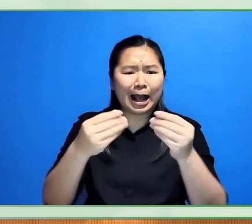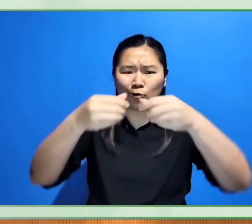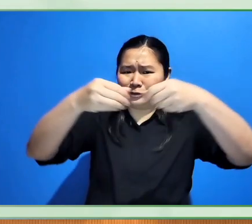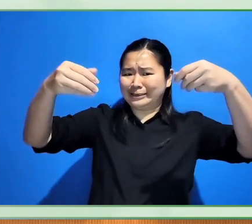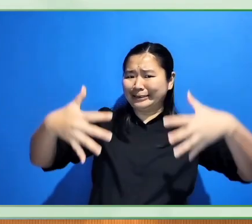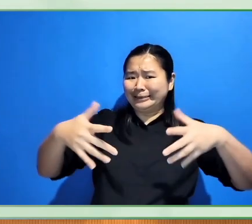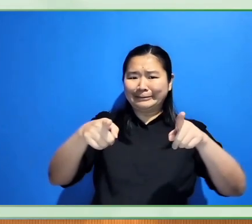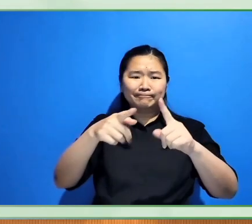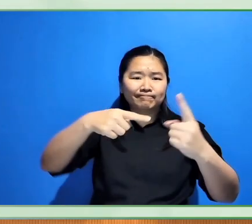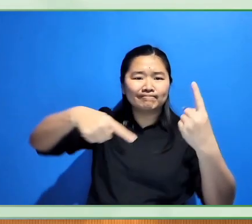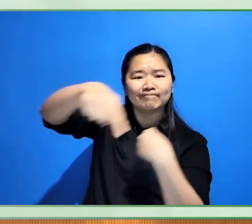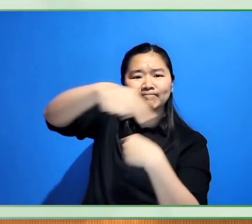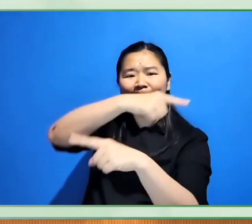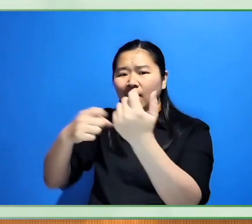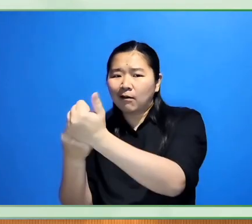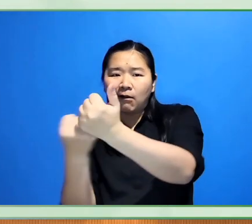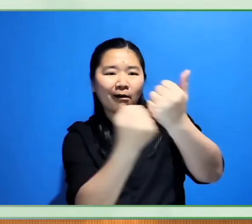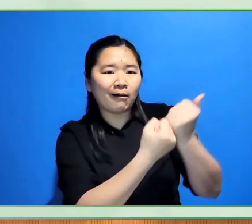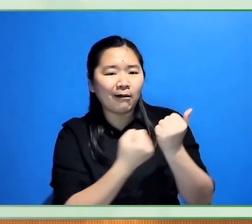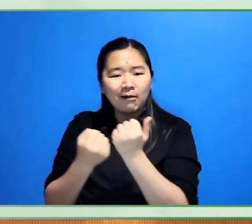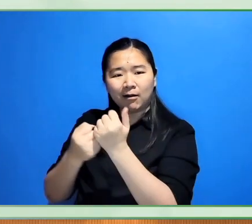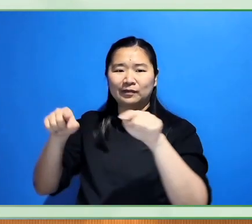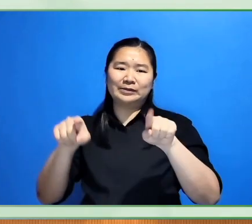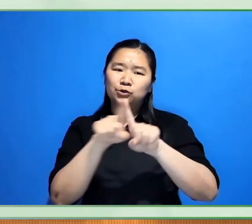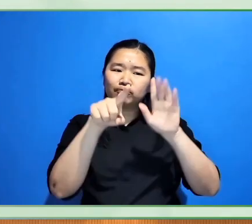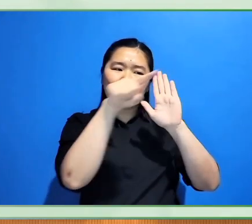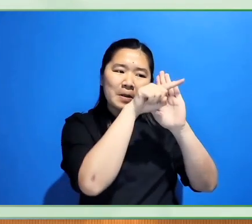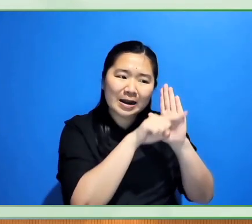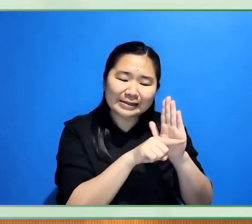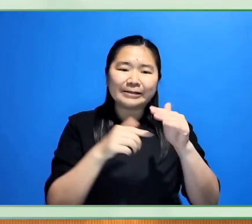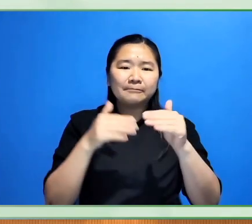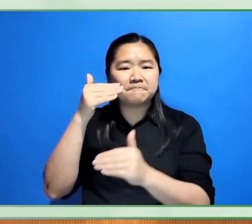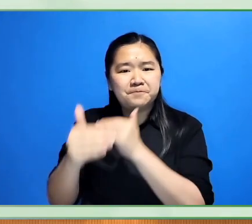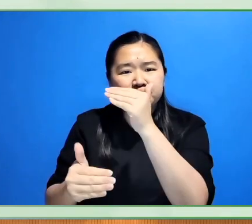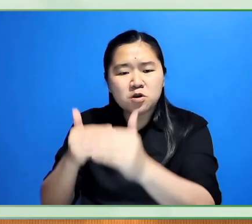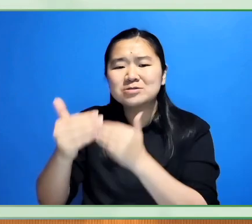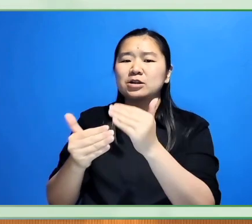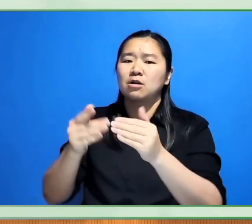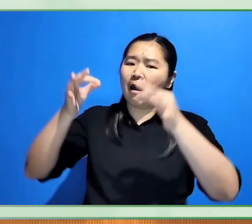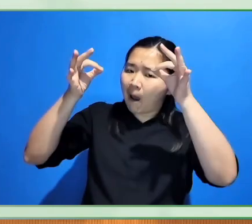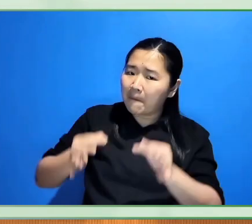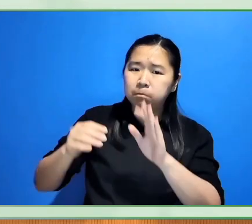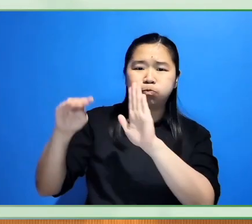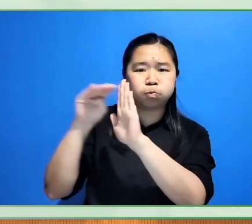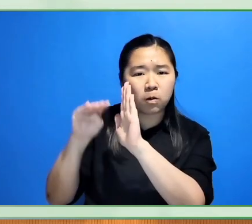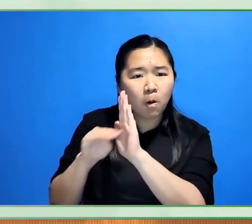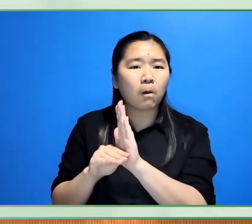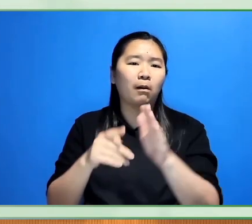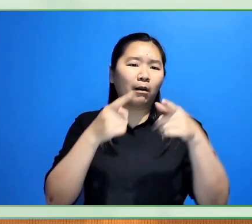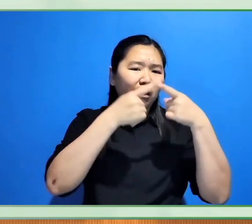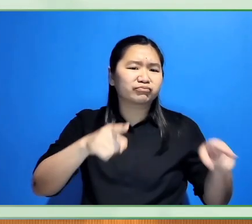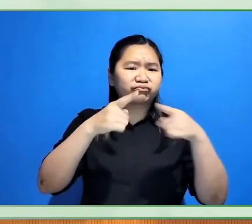involved in such an ecosystem, of course, end users, industry, and today we will look to a couple of examples of